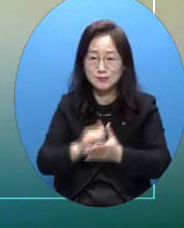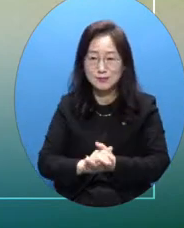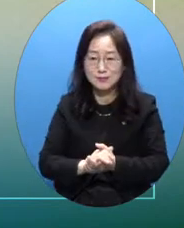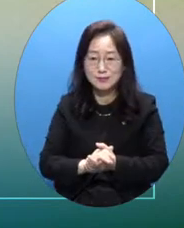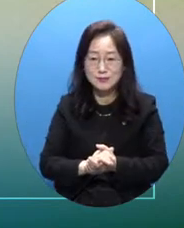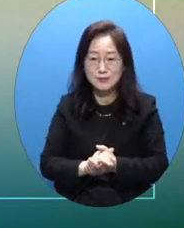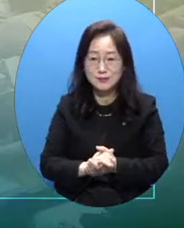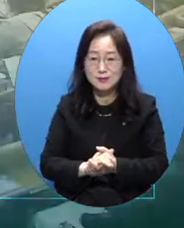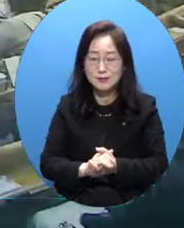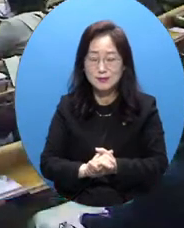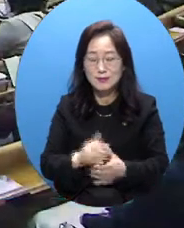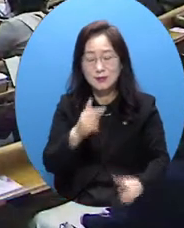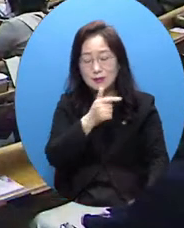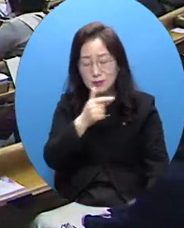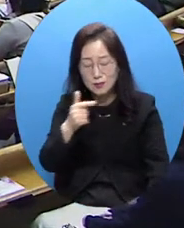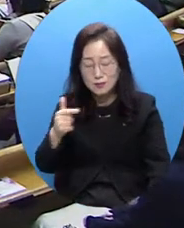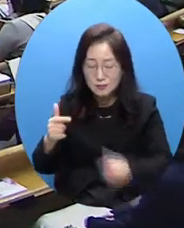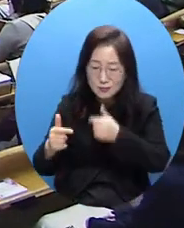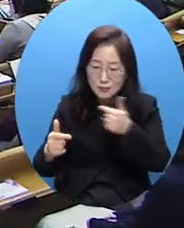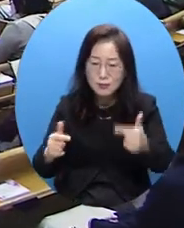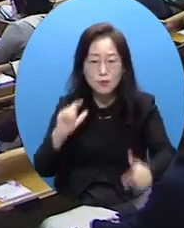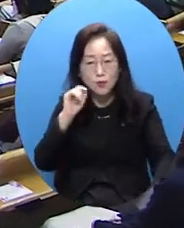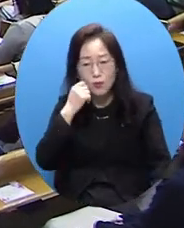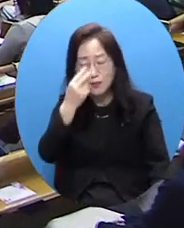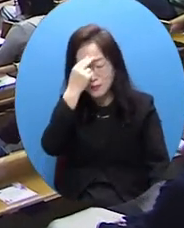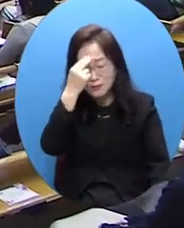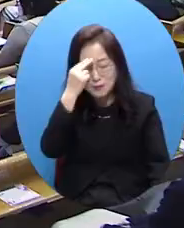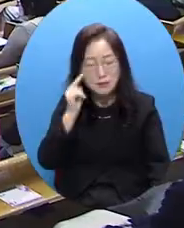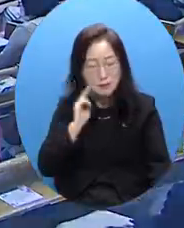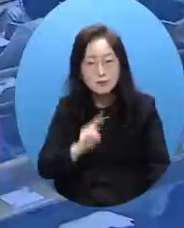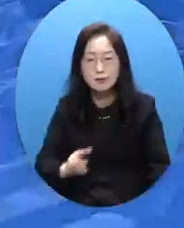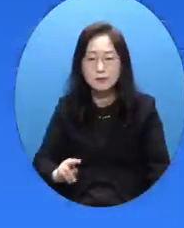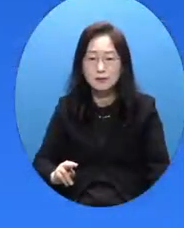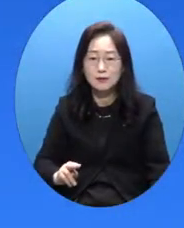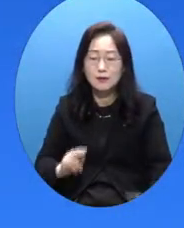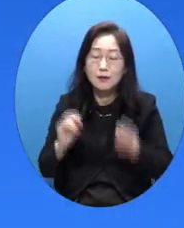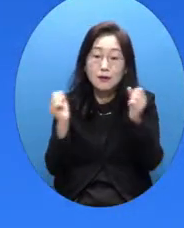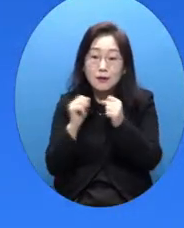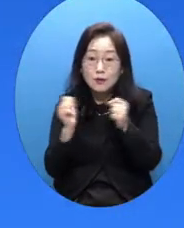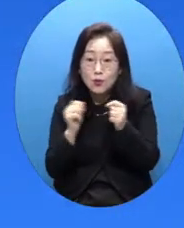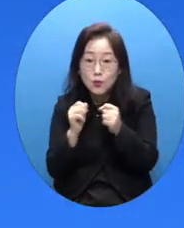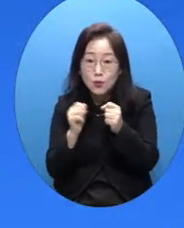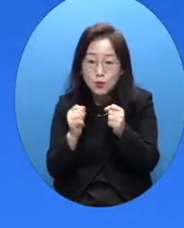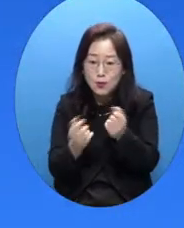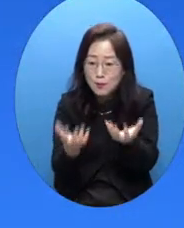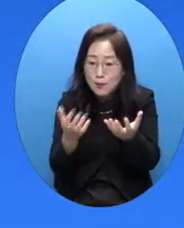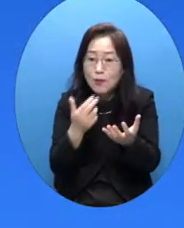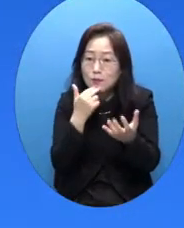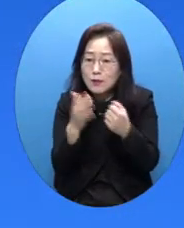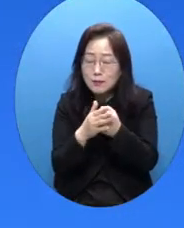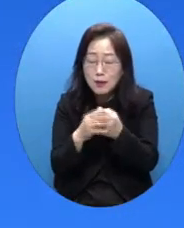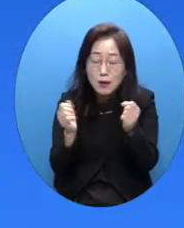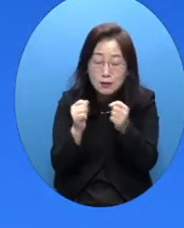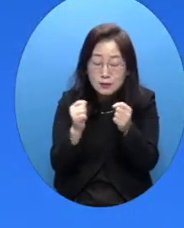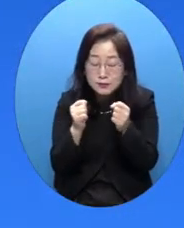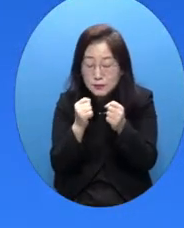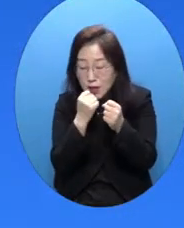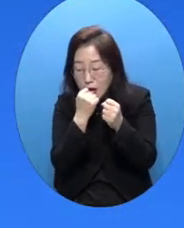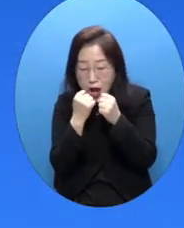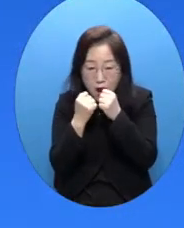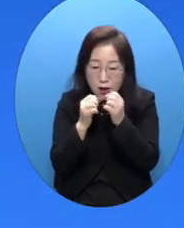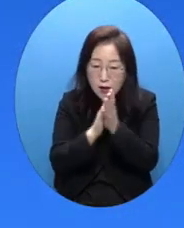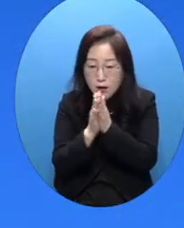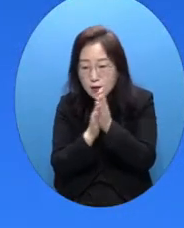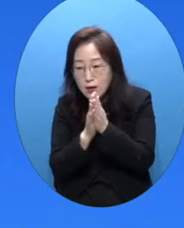I picked up that bag and began to eat rice and I cried over and over